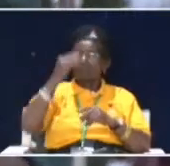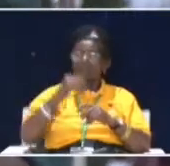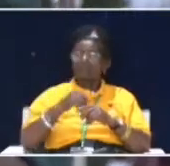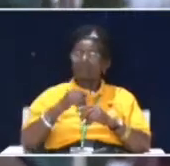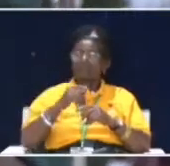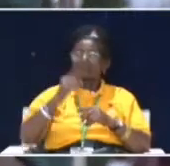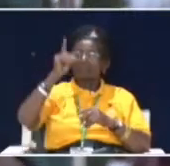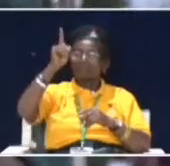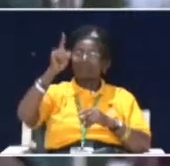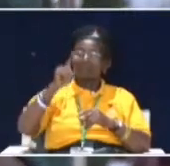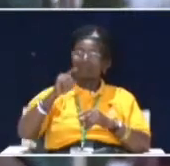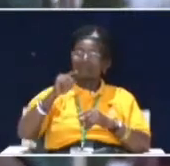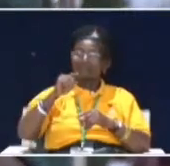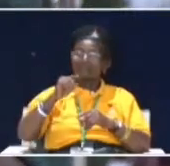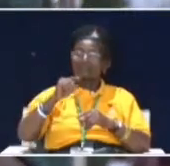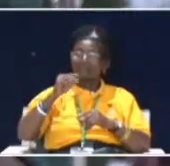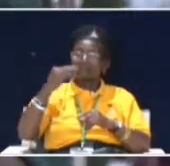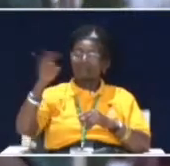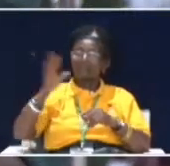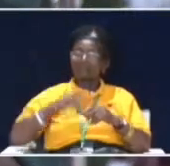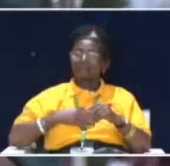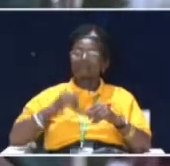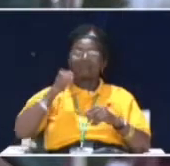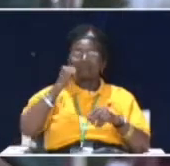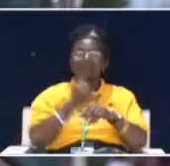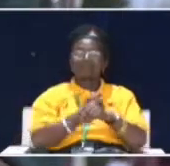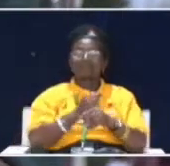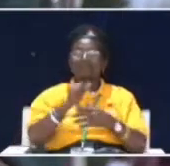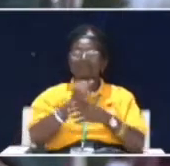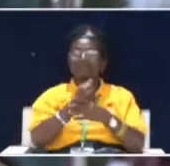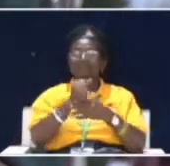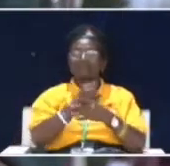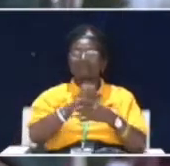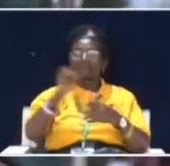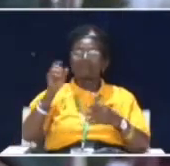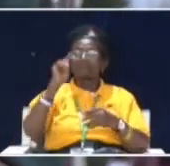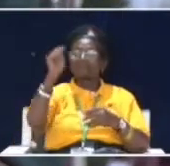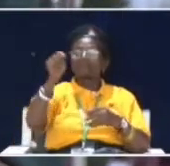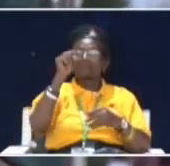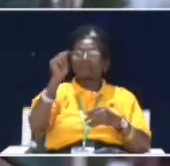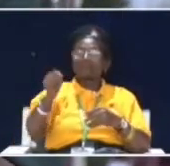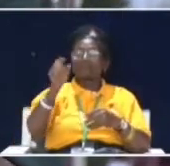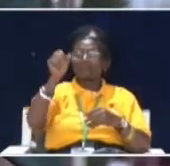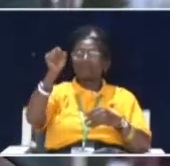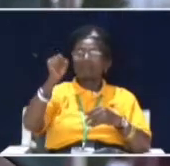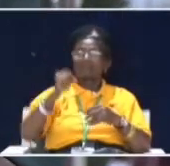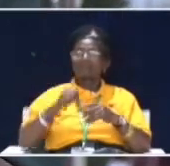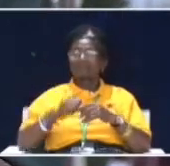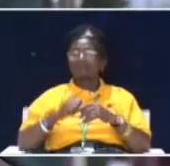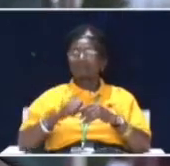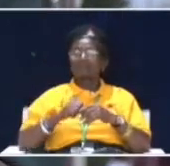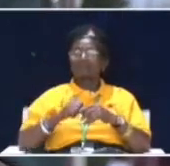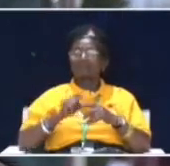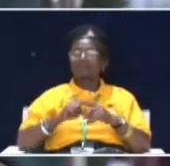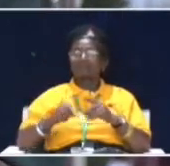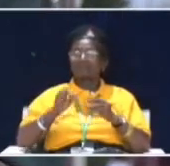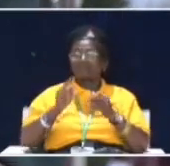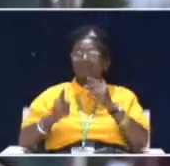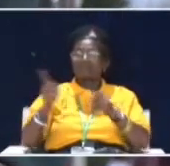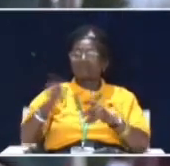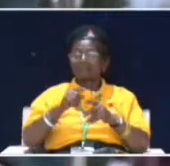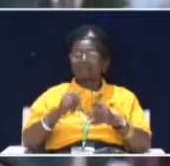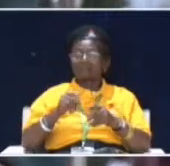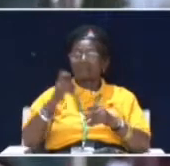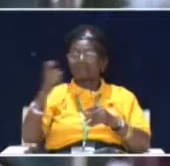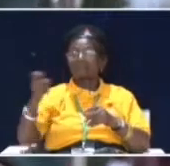know, one of my daughters was sharing a testimony. Okan lara awon obirin mi o nso eri re. That if you knock at a door, many will